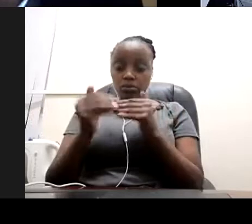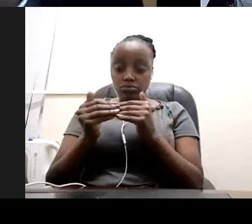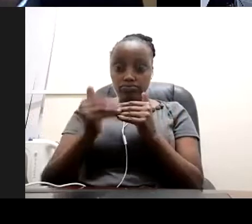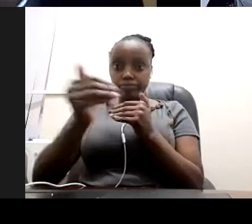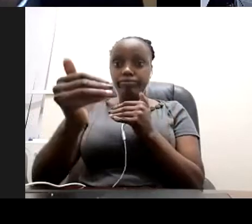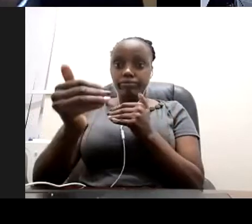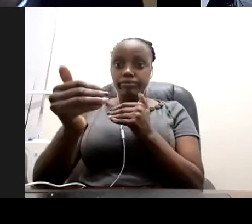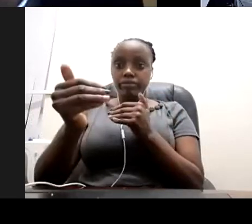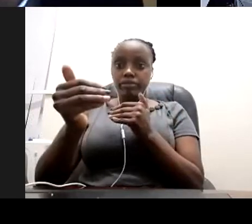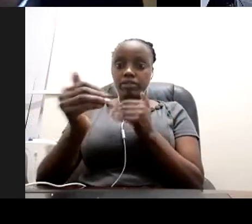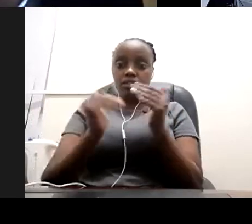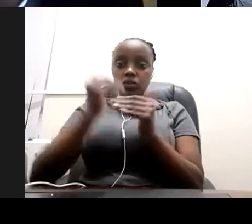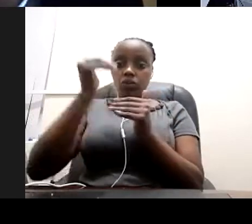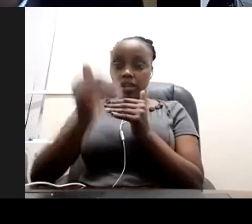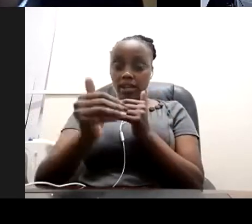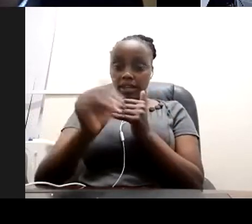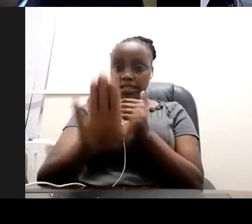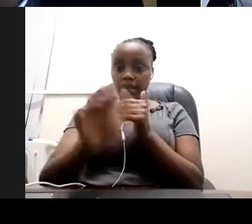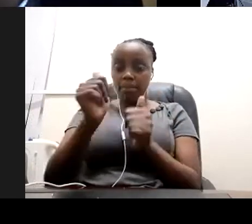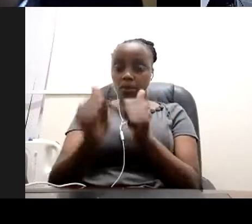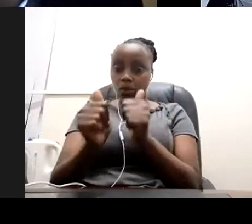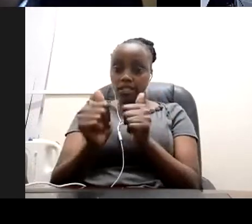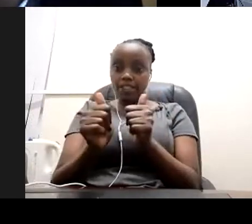this next stage, which is the